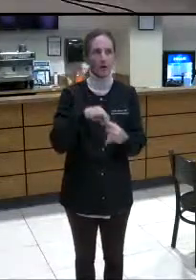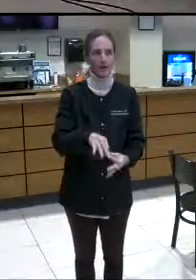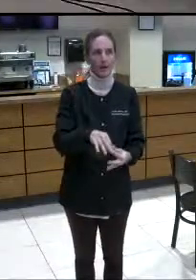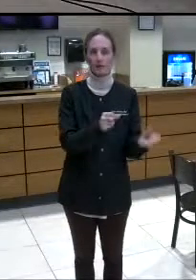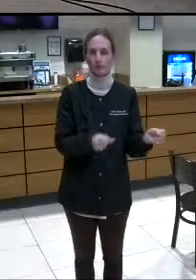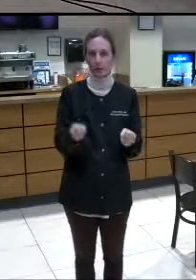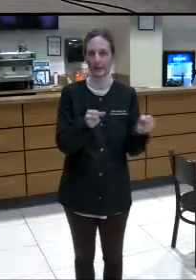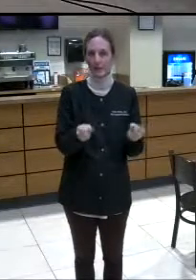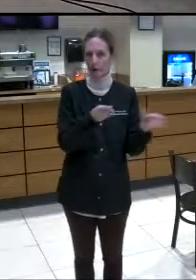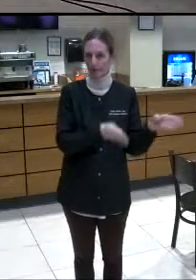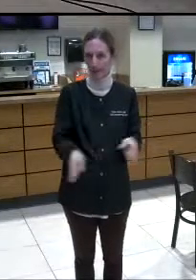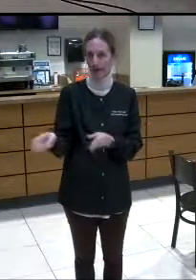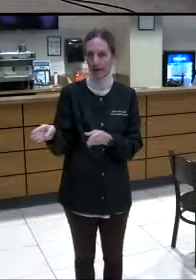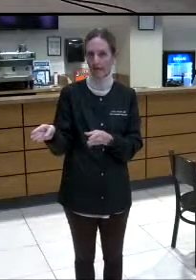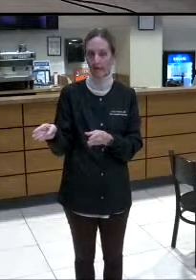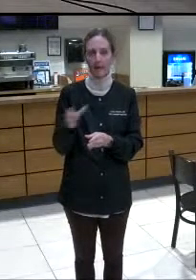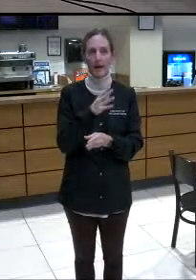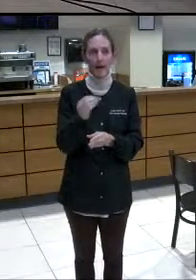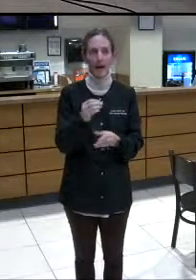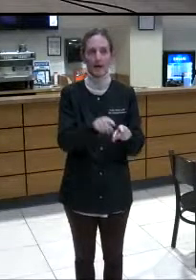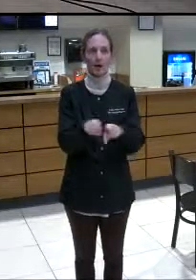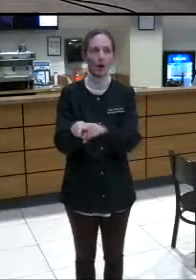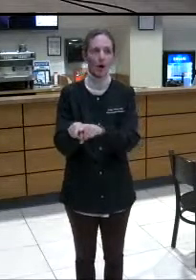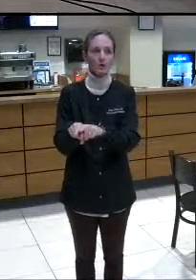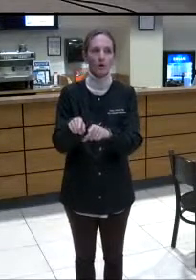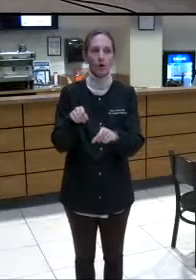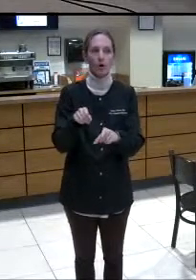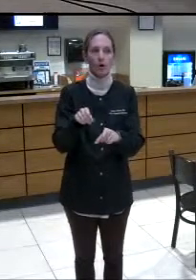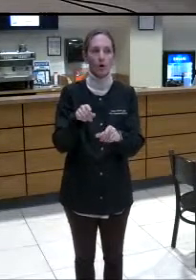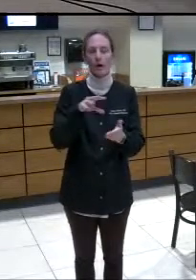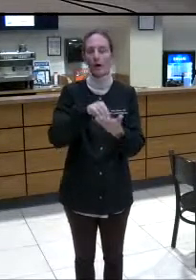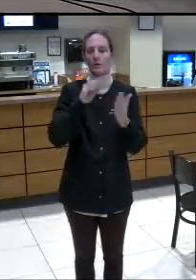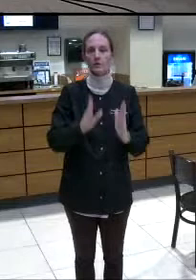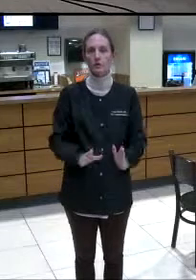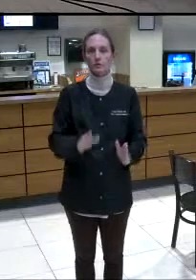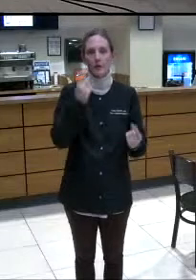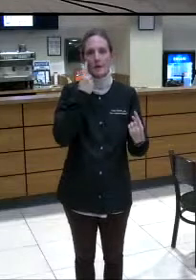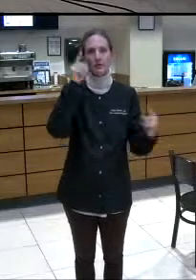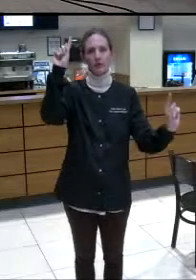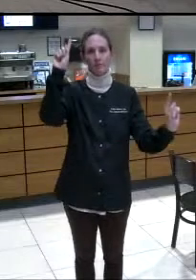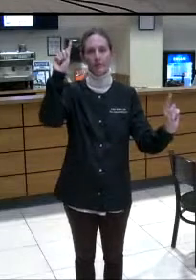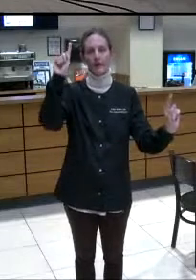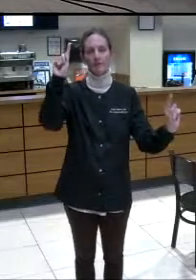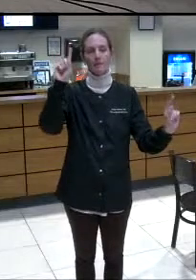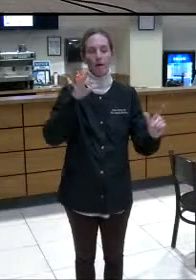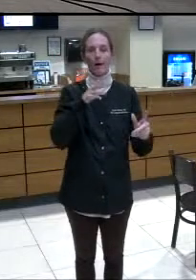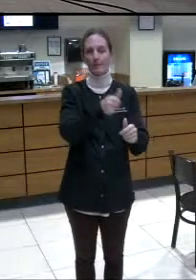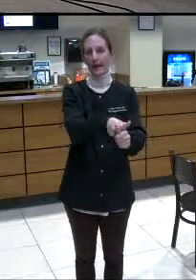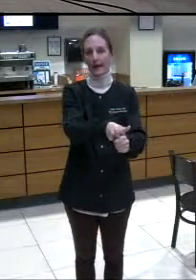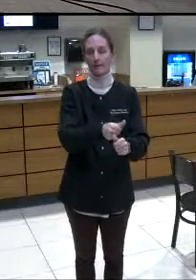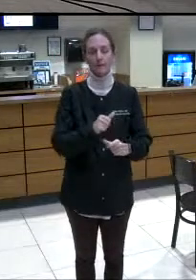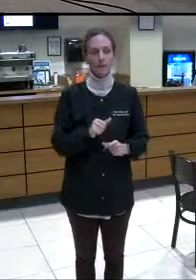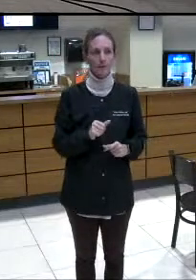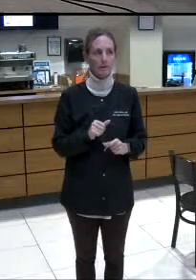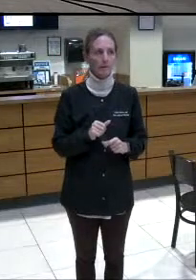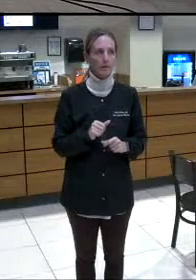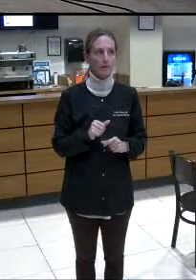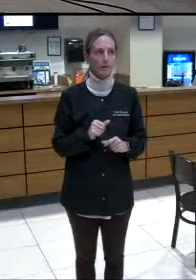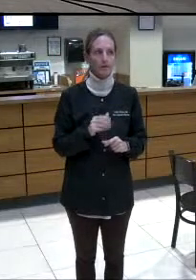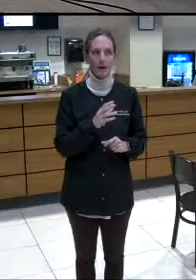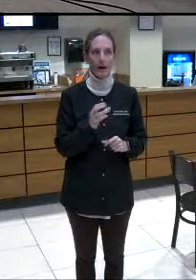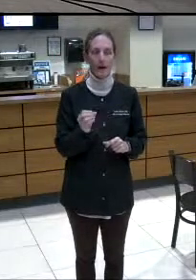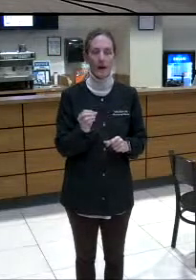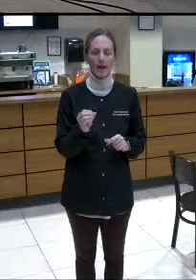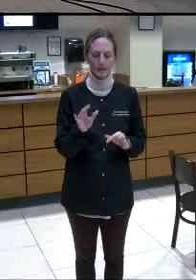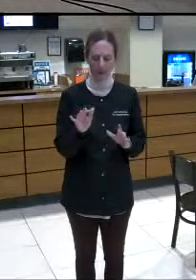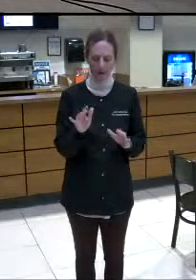plan, also about the student achievement update, and then, excuse